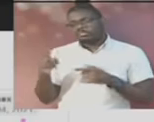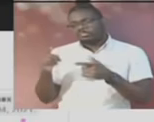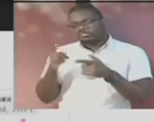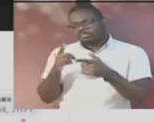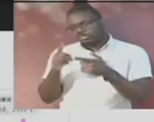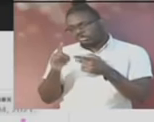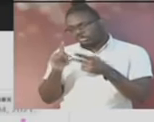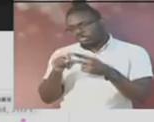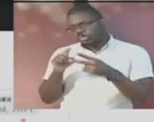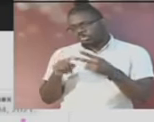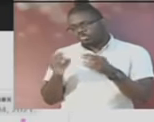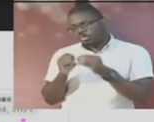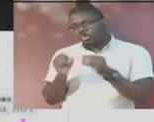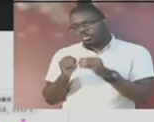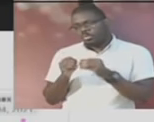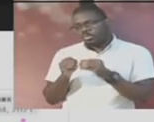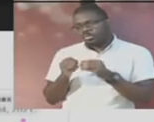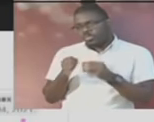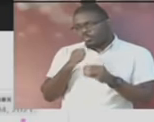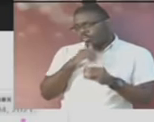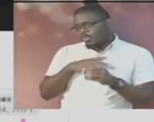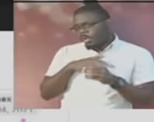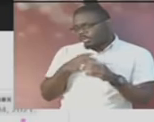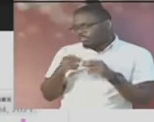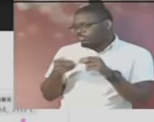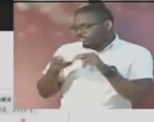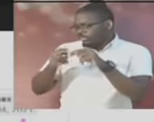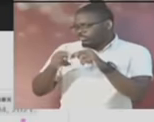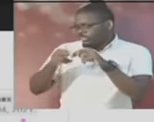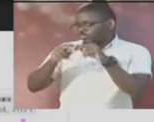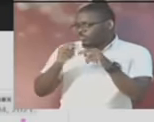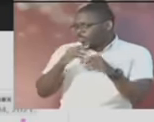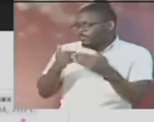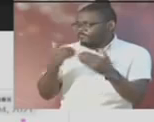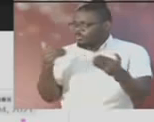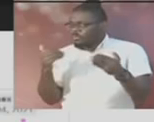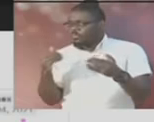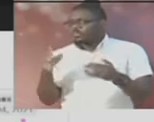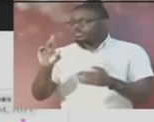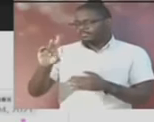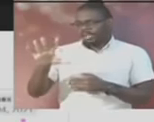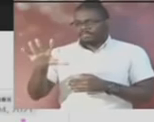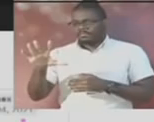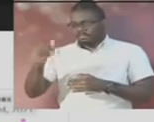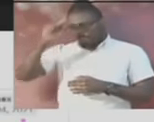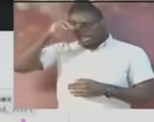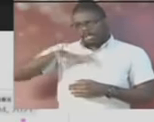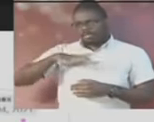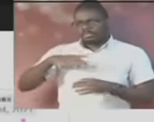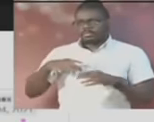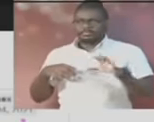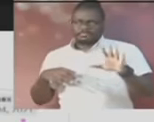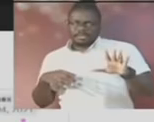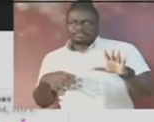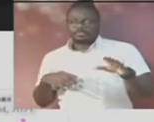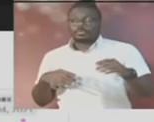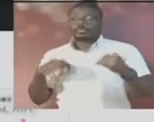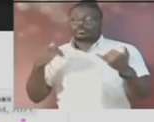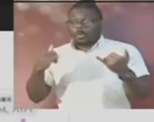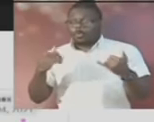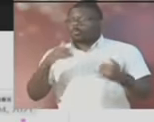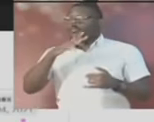increasing proportion of women, whereas we were seeing 75-25 men to women, now we're seeing 72-28. So that